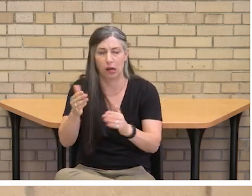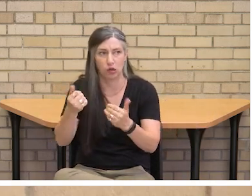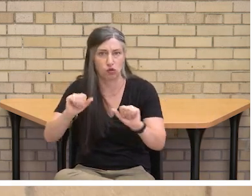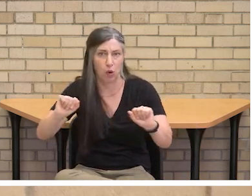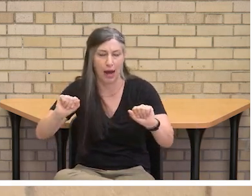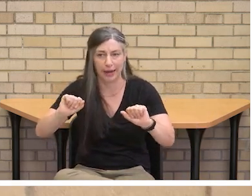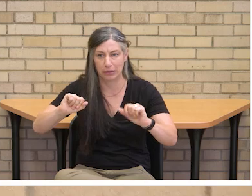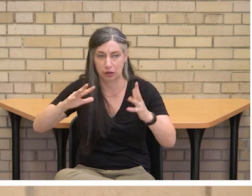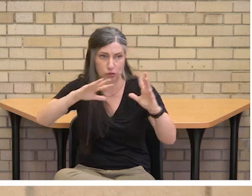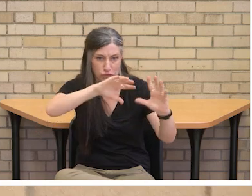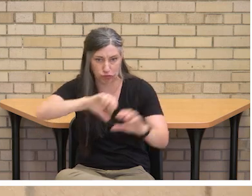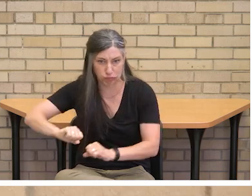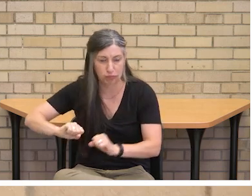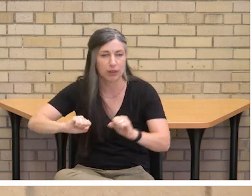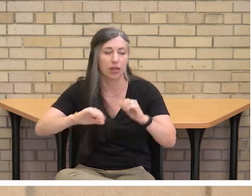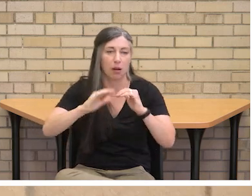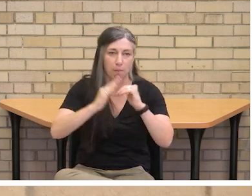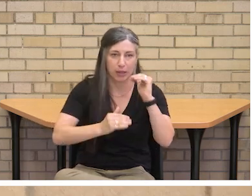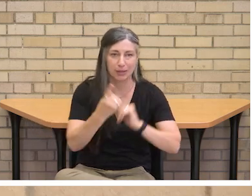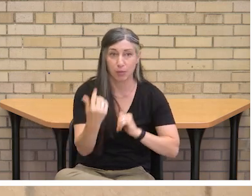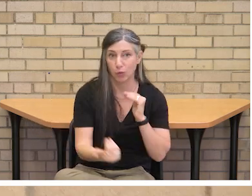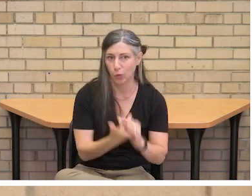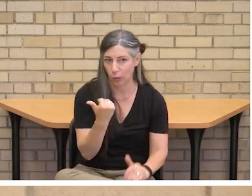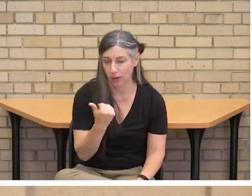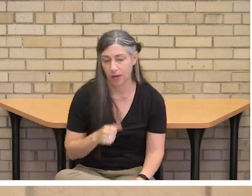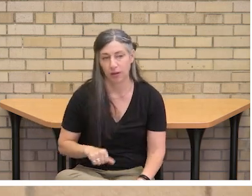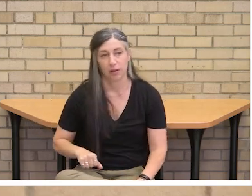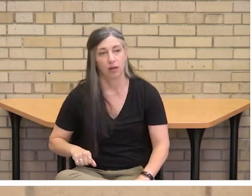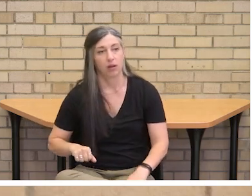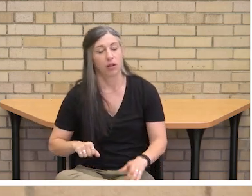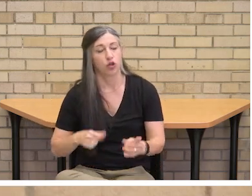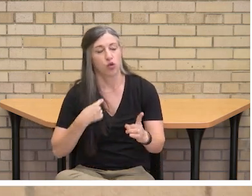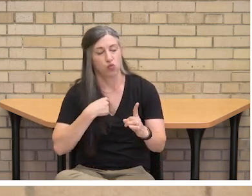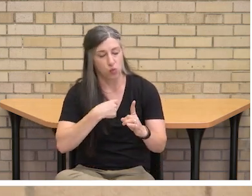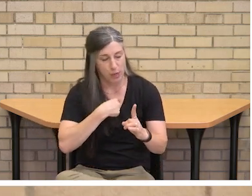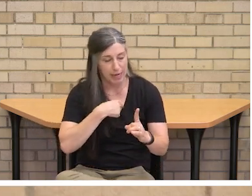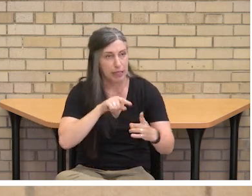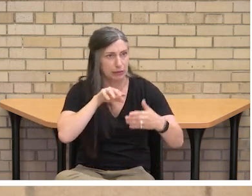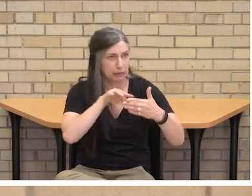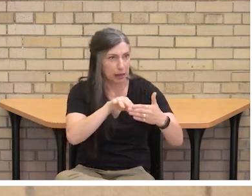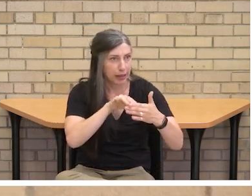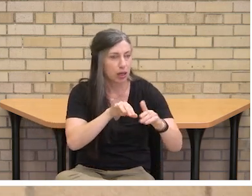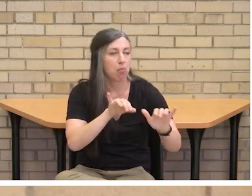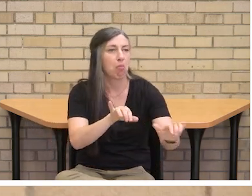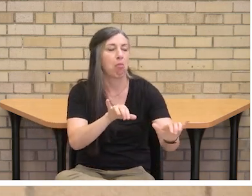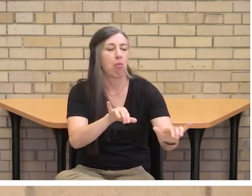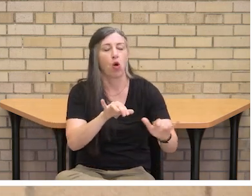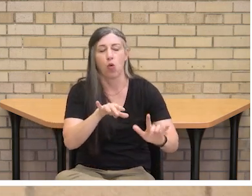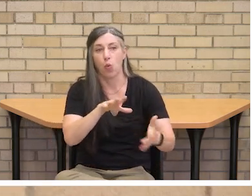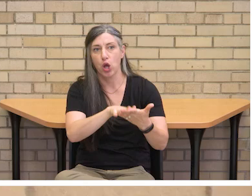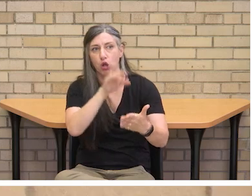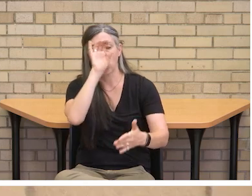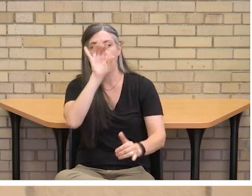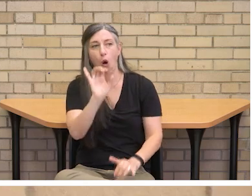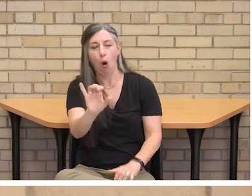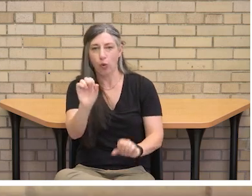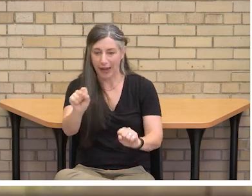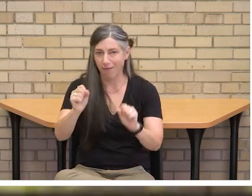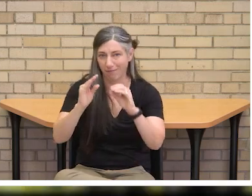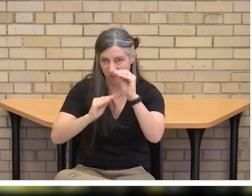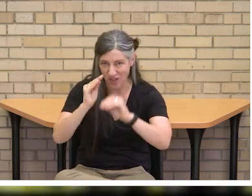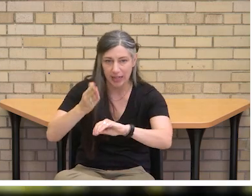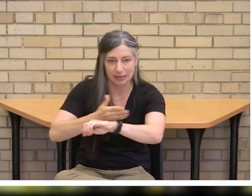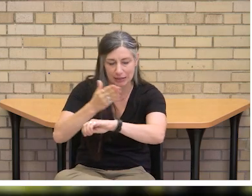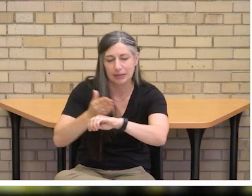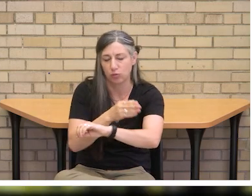structure? Through that, we learned that it is prudent and feasible to rehabilitate the bridge. A